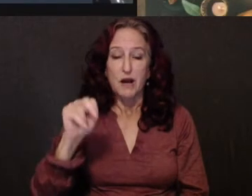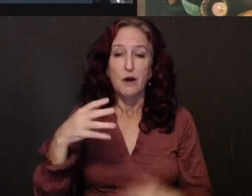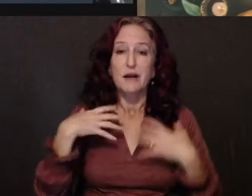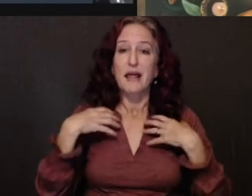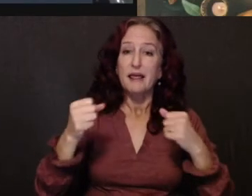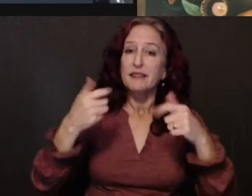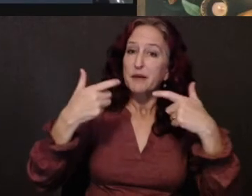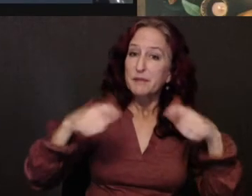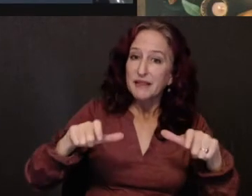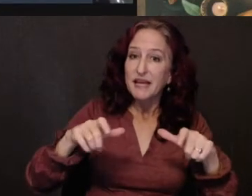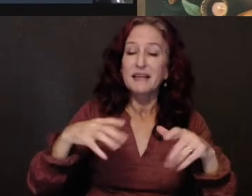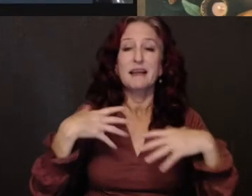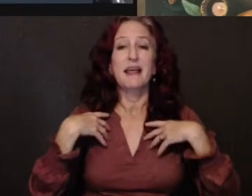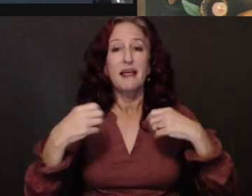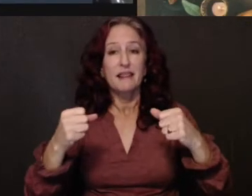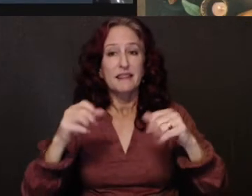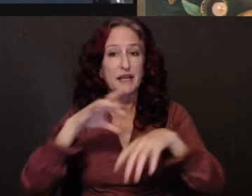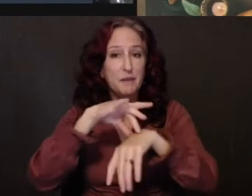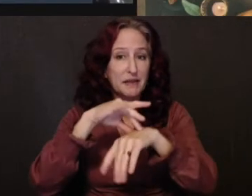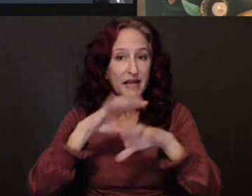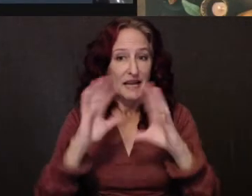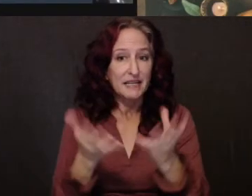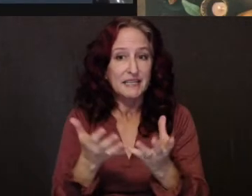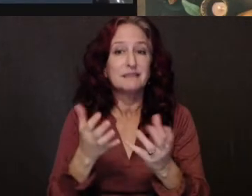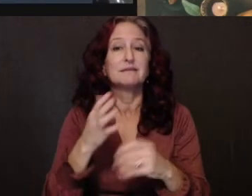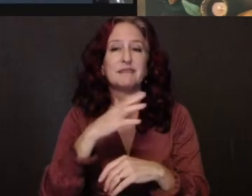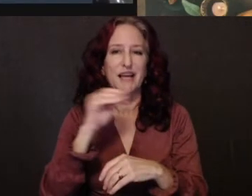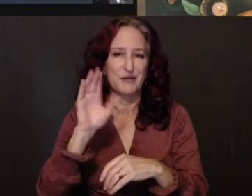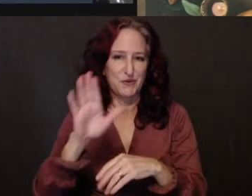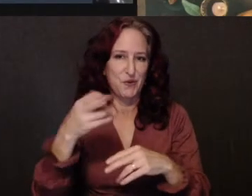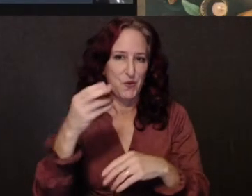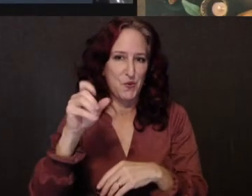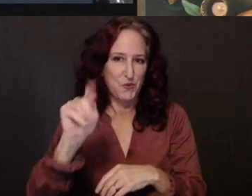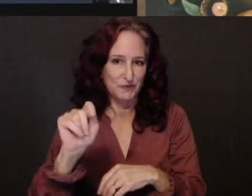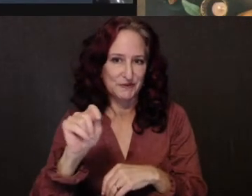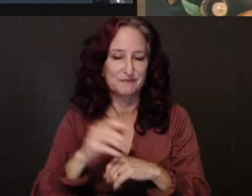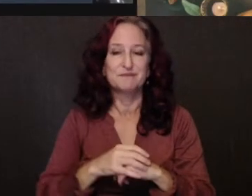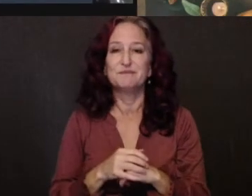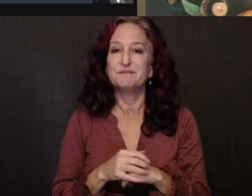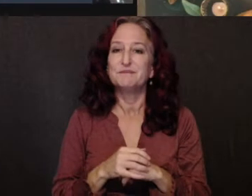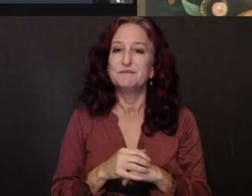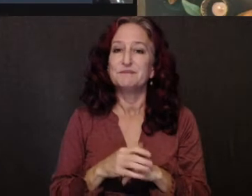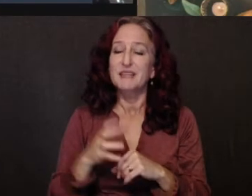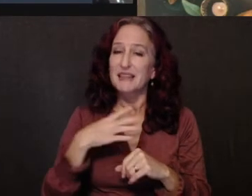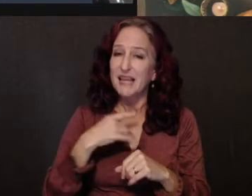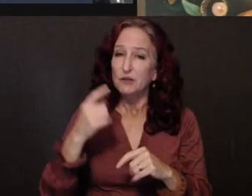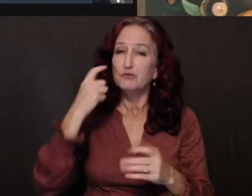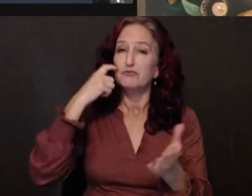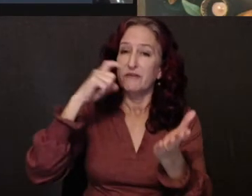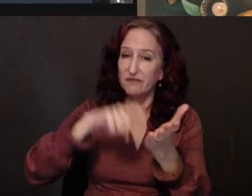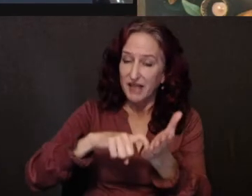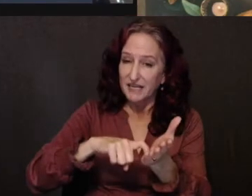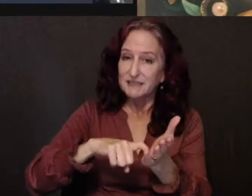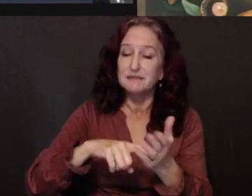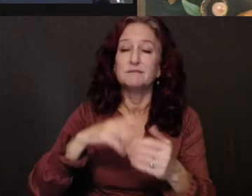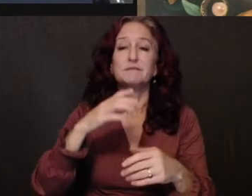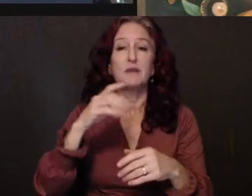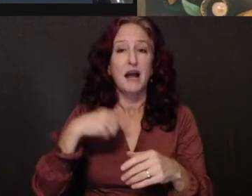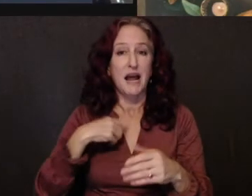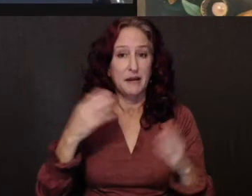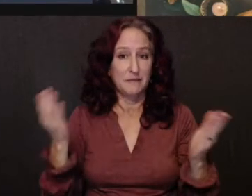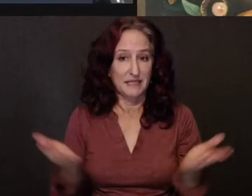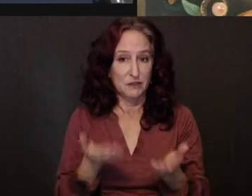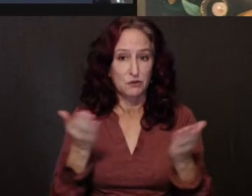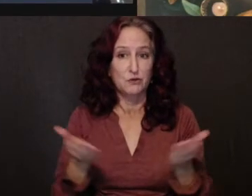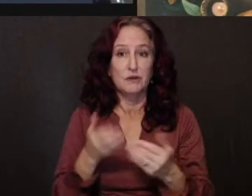And I am Robbie Brown, Acterra's Healthy Plate, Healthy Planet Program Manager and your host for this evening. I'd like to start today by taking a moment